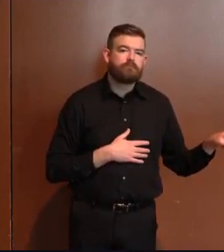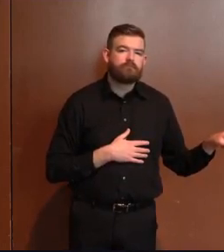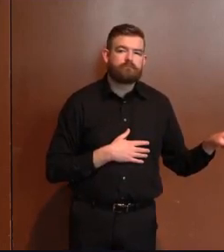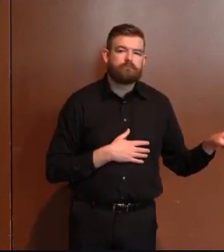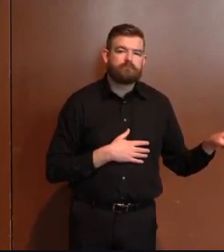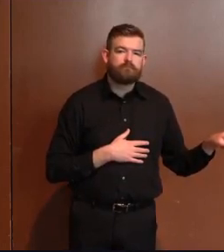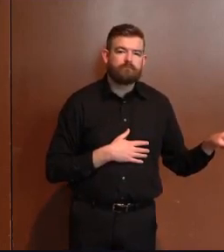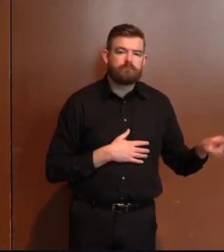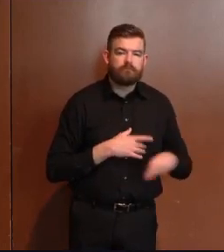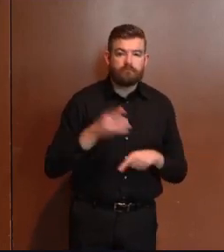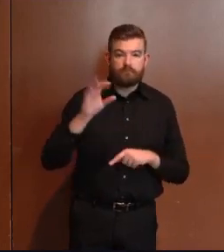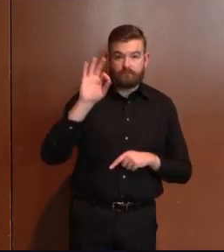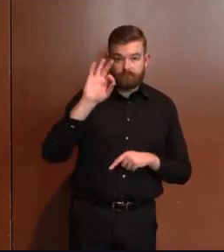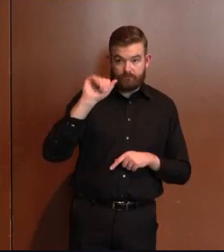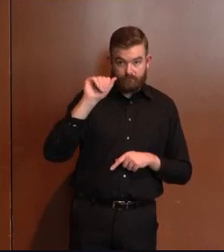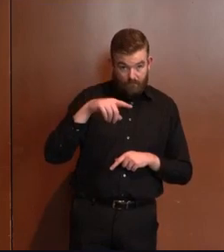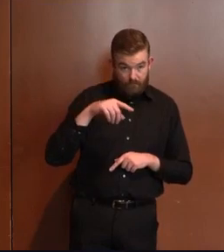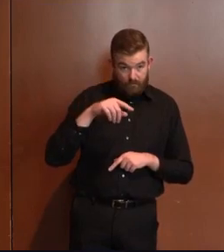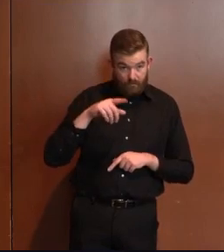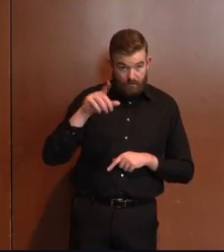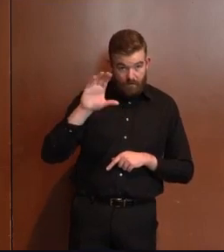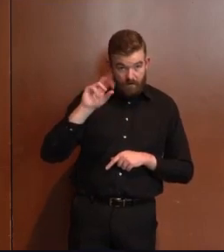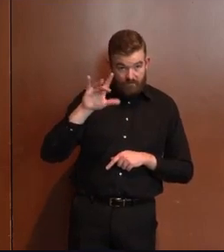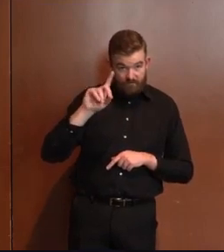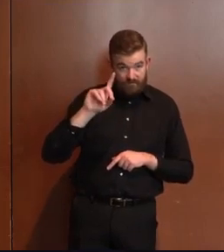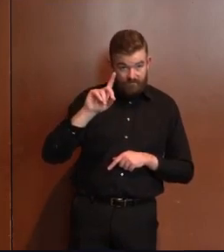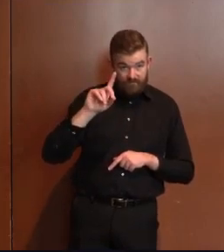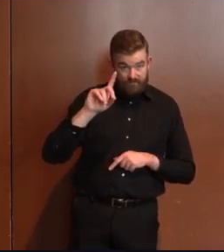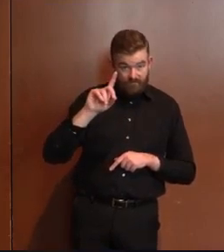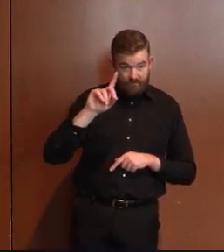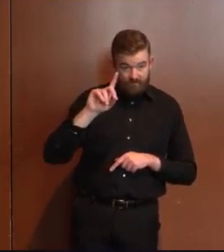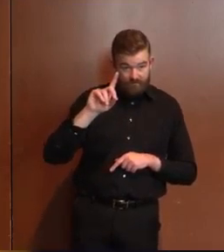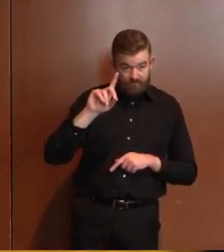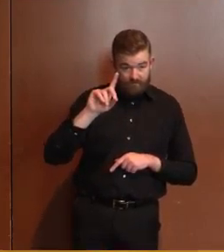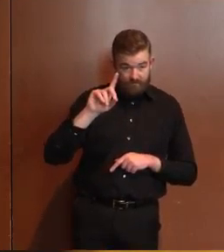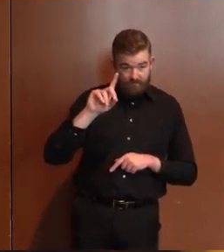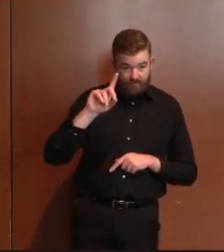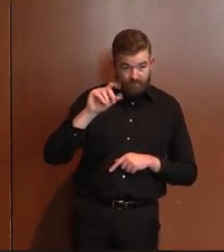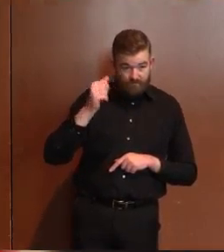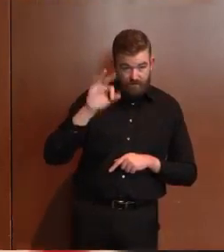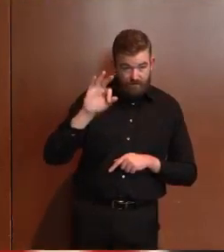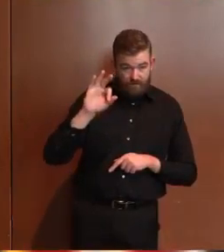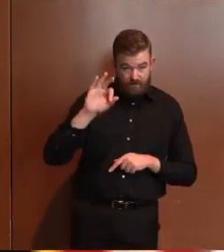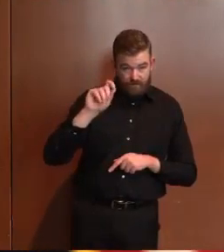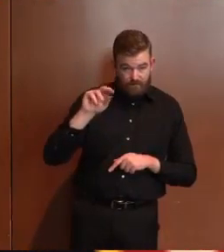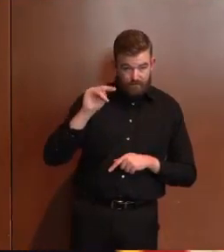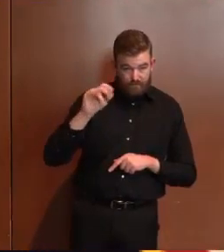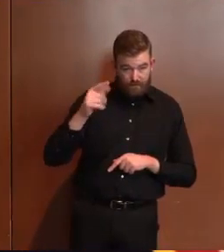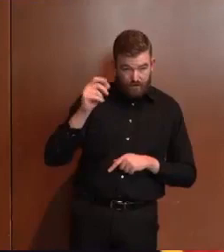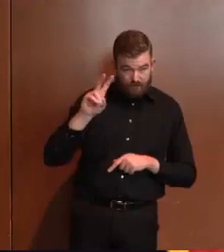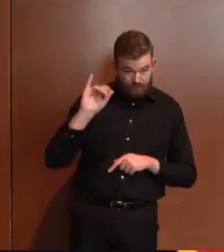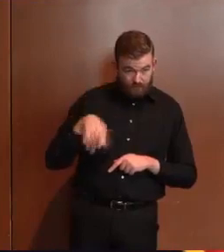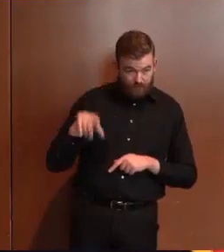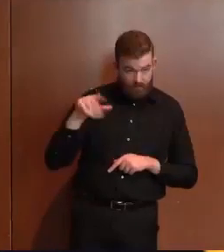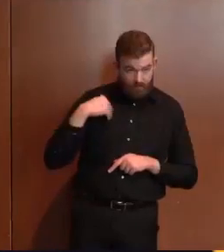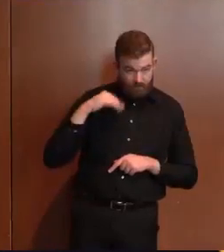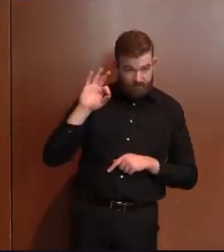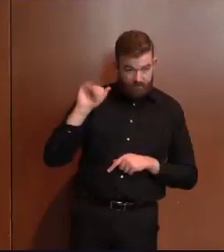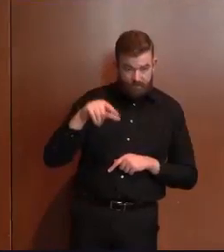I do not know, but there's definitely a link on there to our unemployment website. Okay, so Mahan, could we just make sure that working with Rob and his team, we get them posted up Absolutely. there.